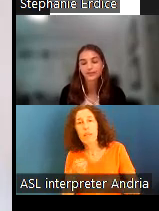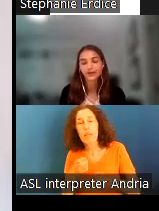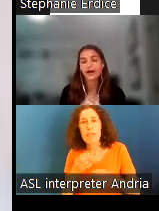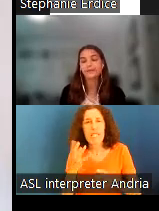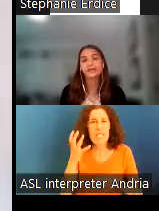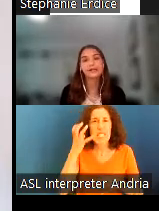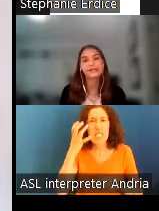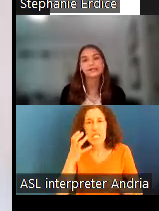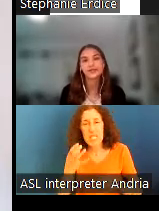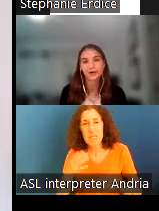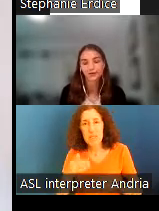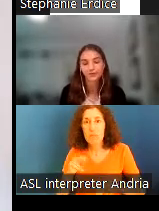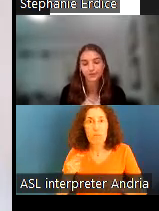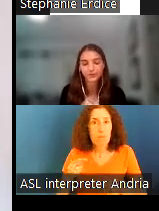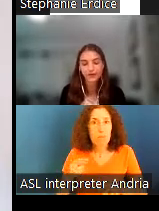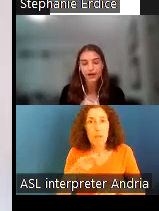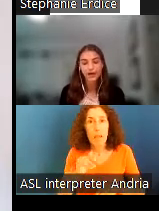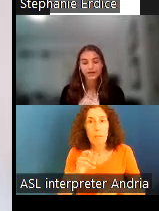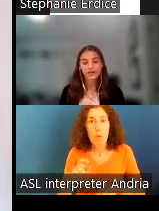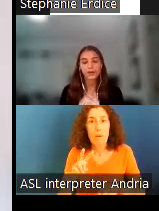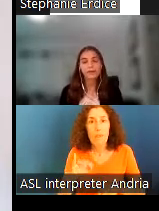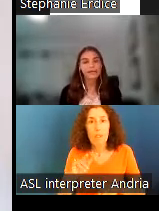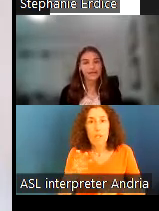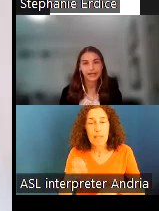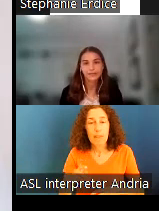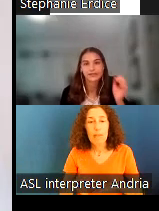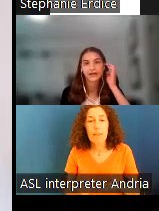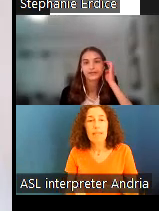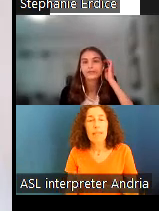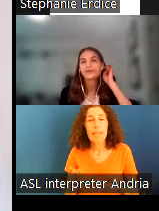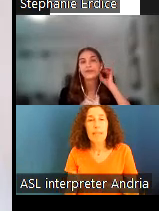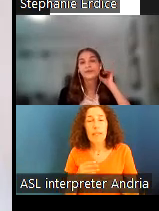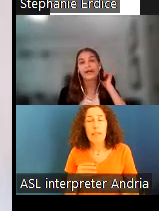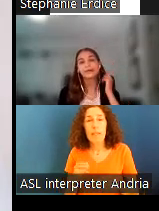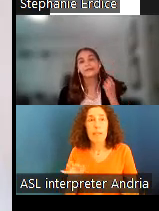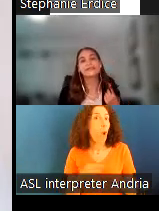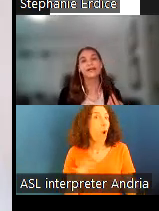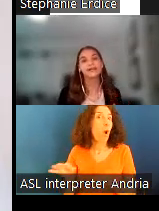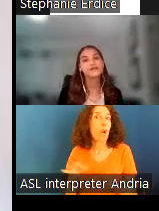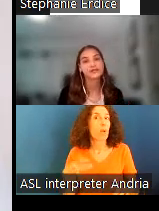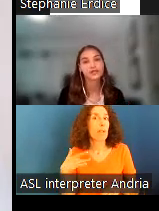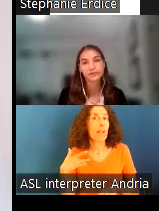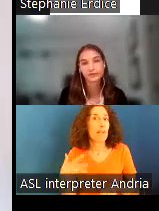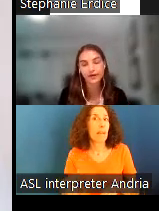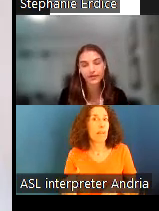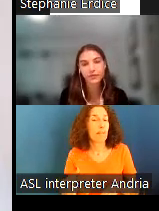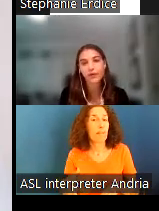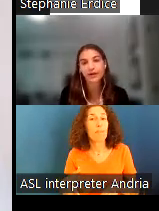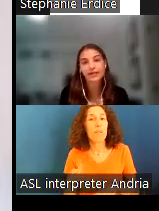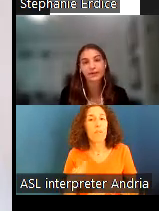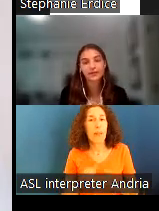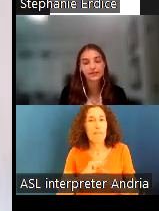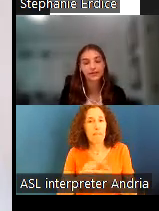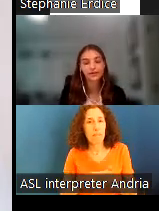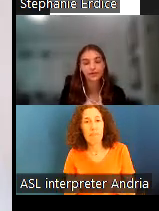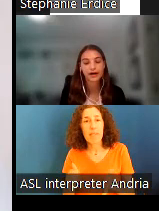hypervigilance, and being easily startled. So going back to that 80%. So 80% of the survey respondents